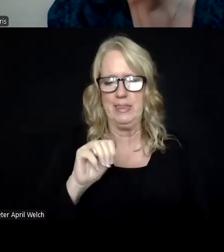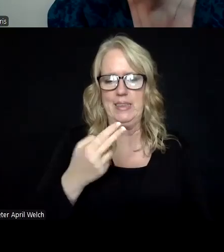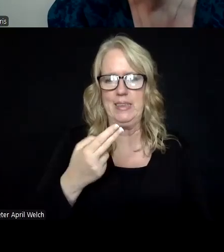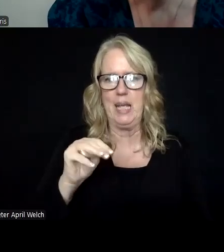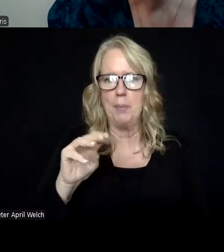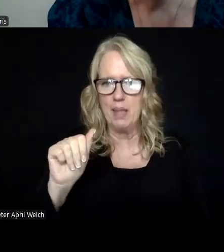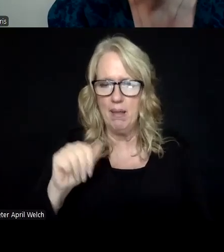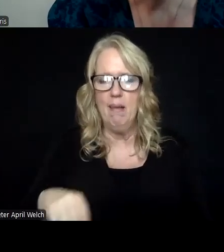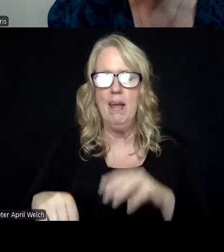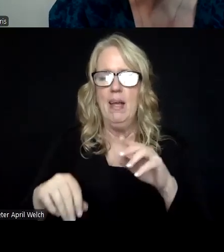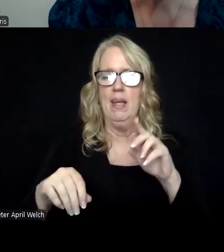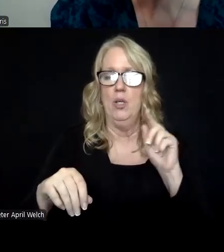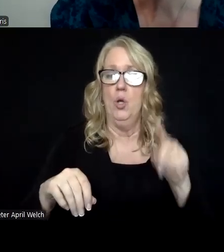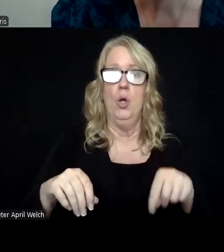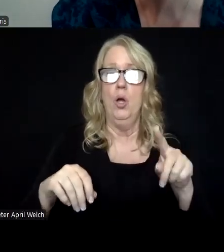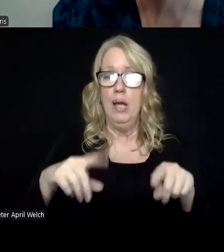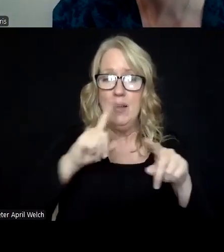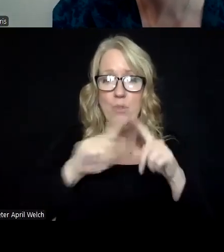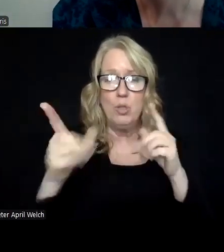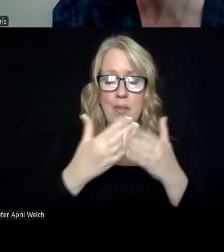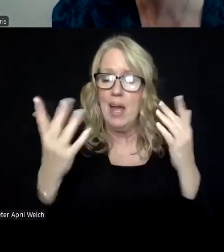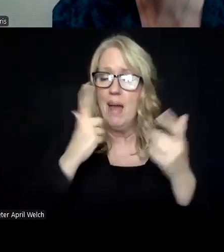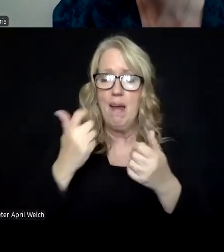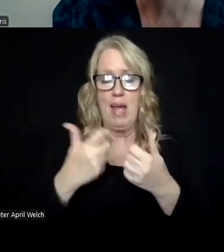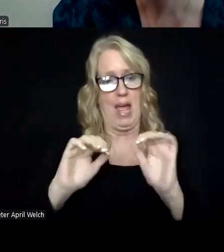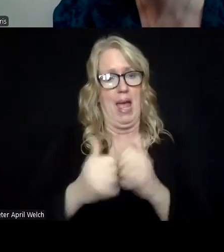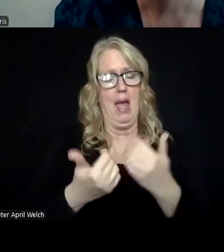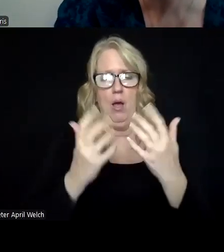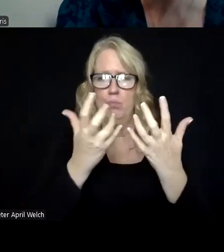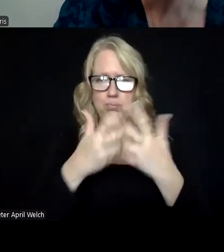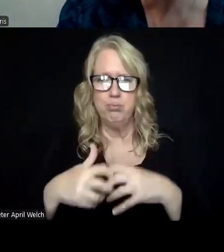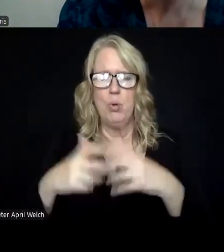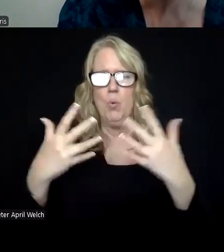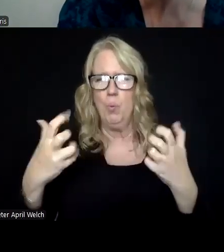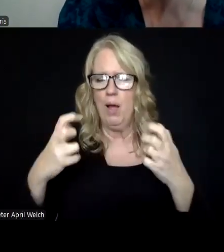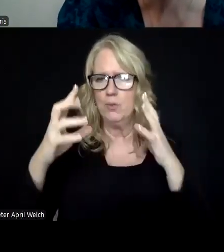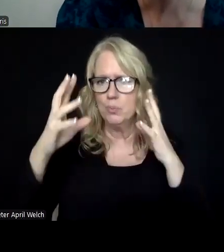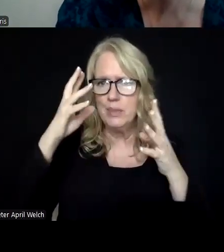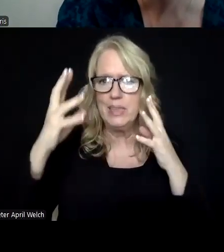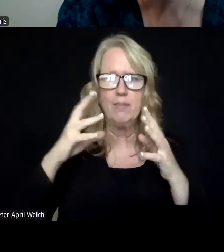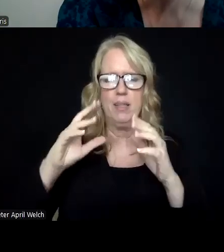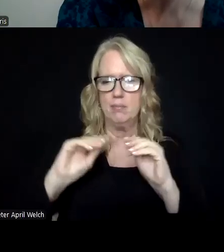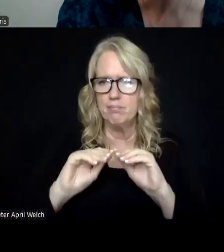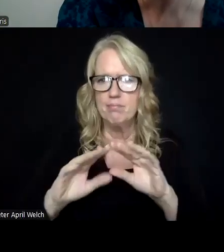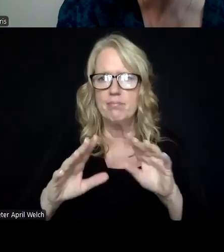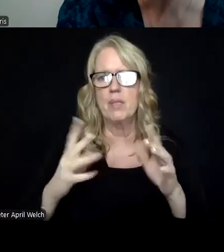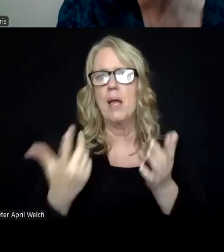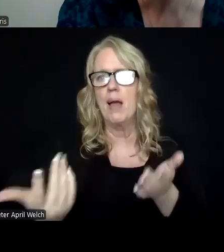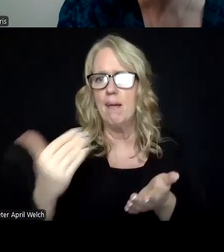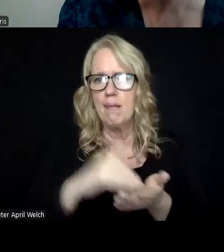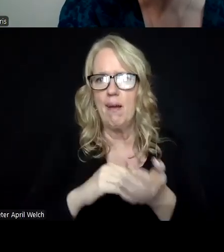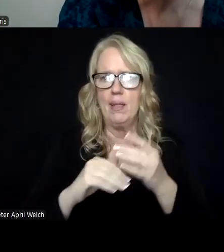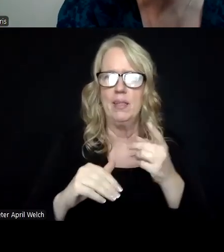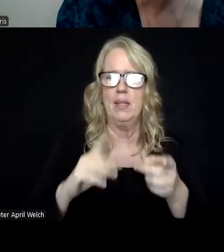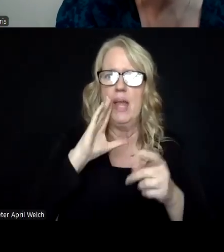we put everything in place we need to be innovative where we are. And I won't go through them, but again, you can get the